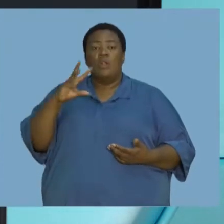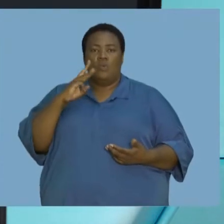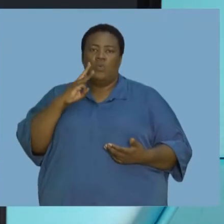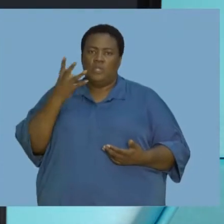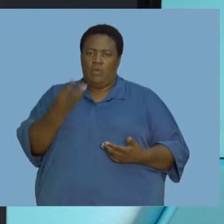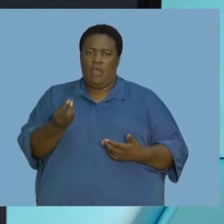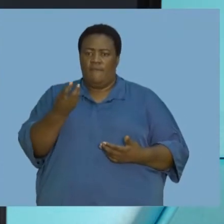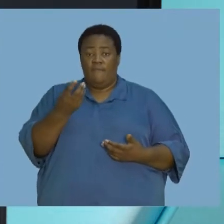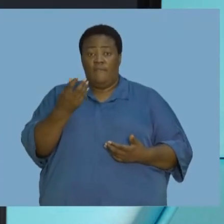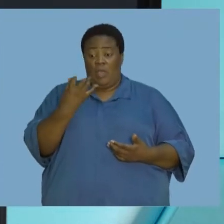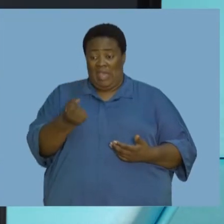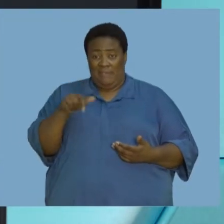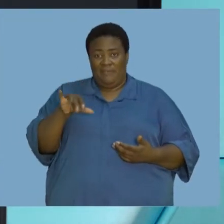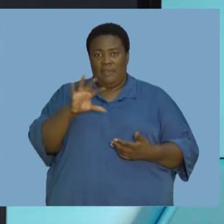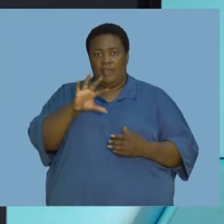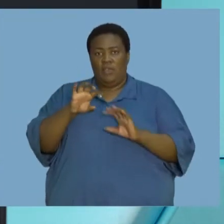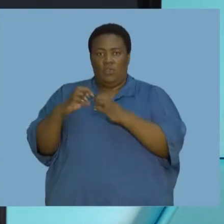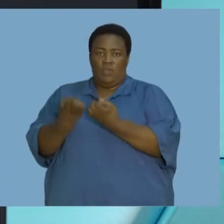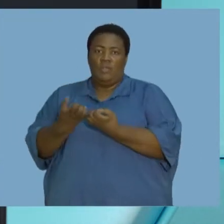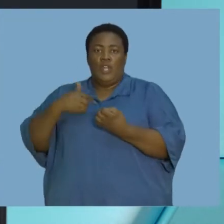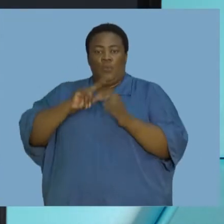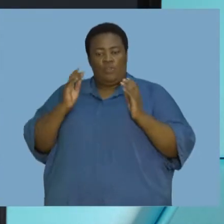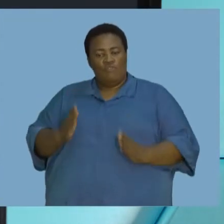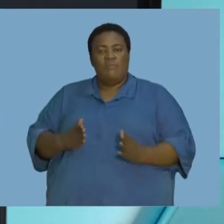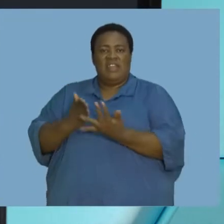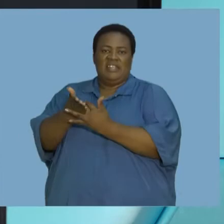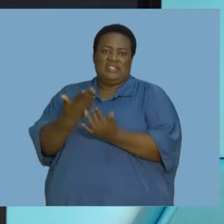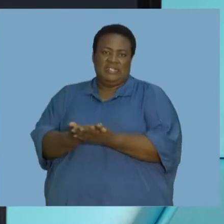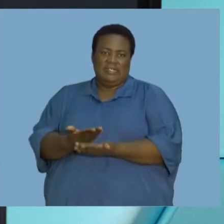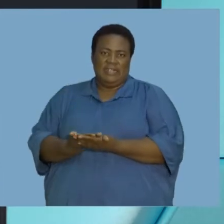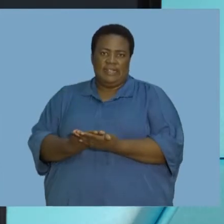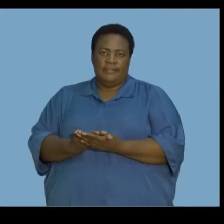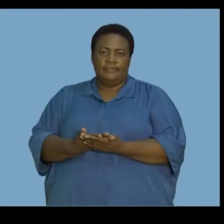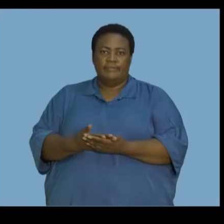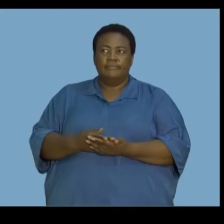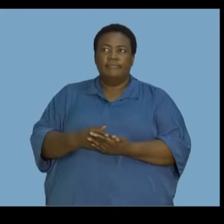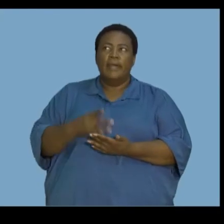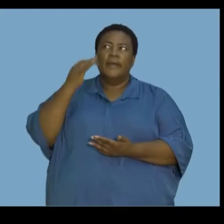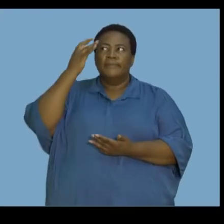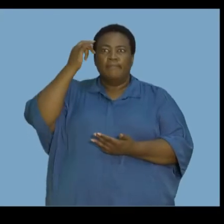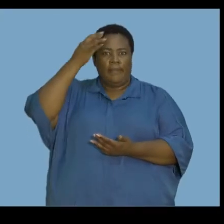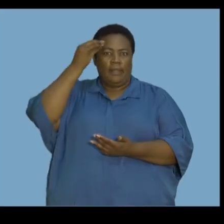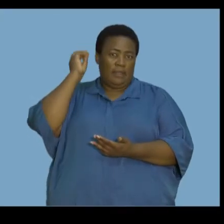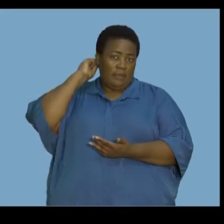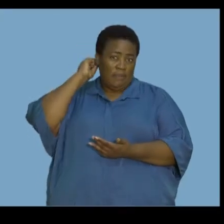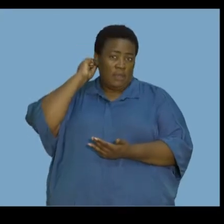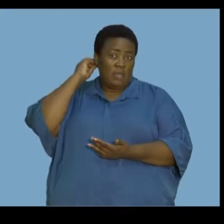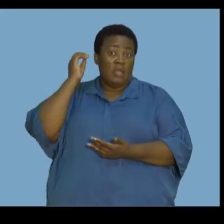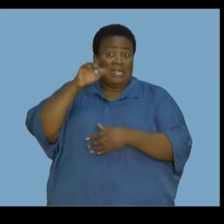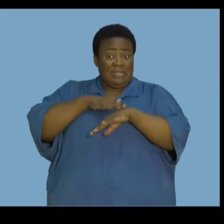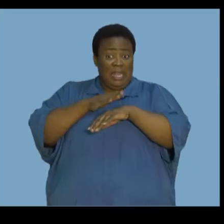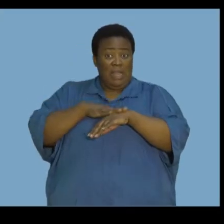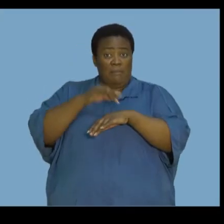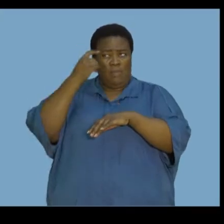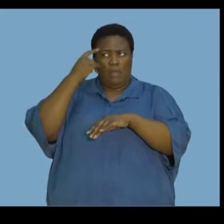the amount of water on Earth that we as humans have access to. And consider that next time when we think about the wastage of